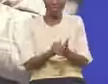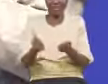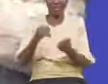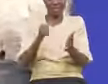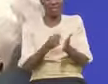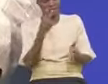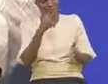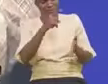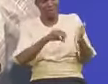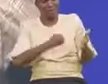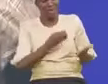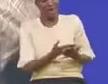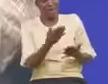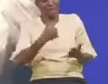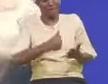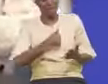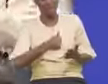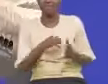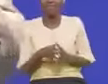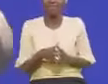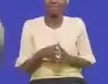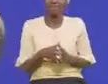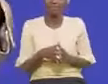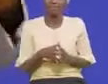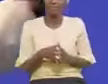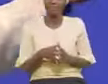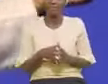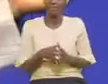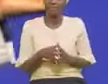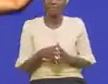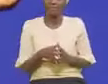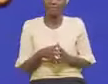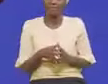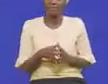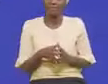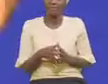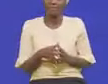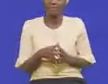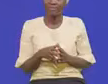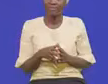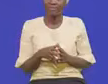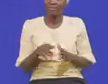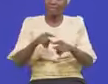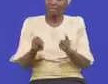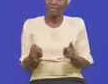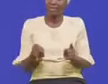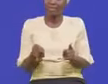Ne wɔ dɔ kpɔ gaƒleƒoa, abe mi kpɔ ʋu meƒle aƒo adegbe ku ɖe ŋuti.